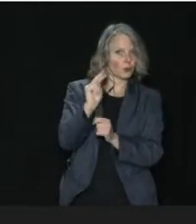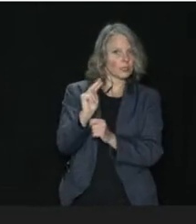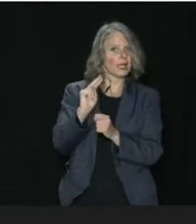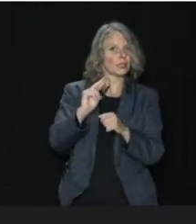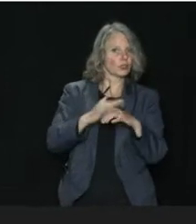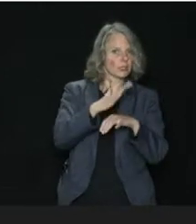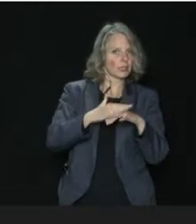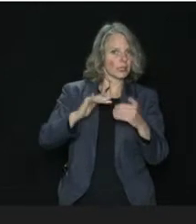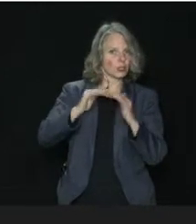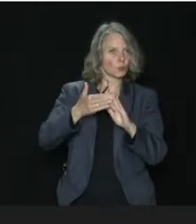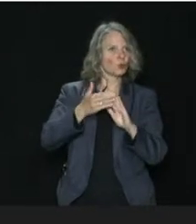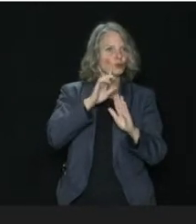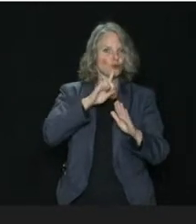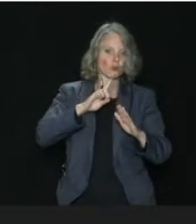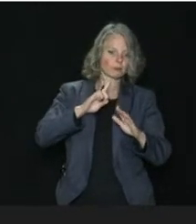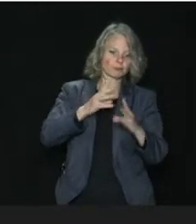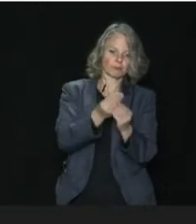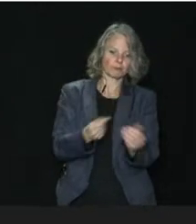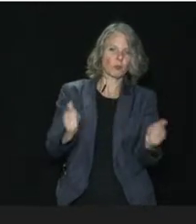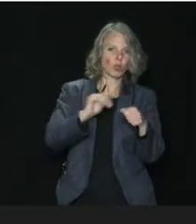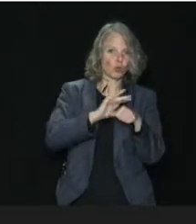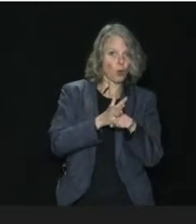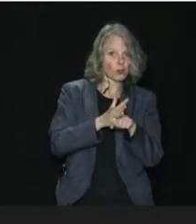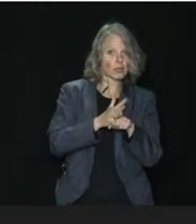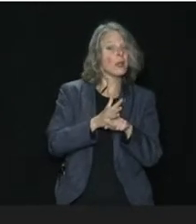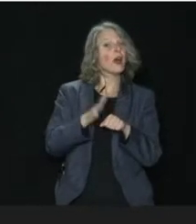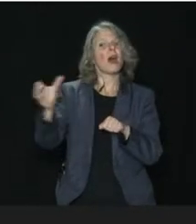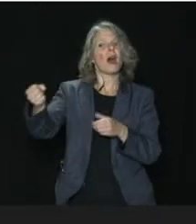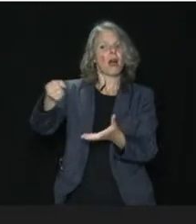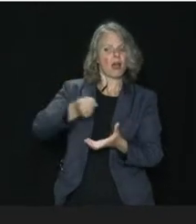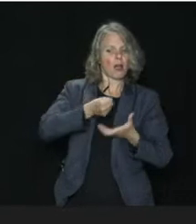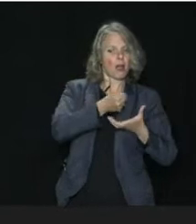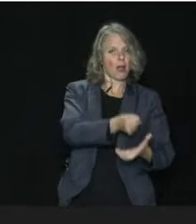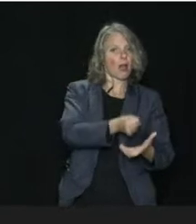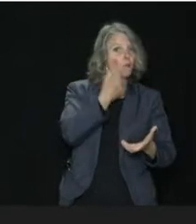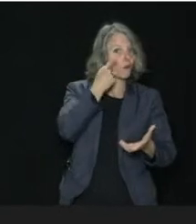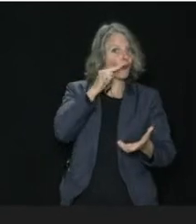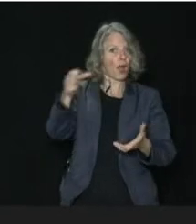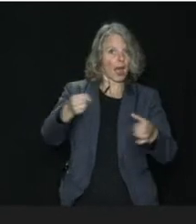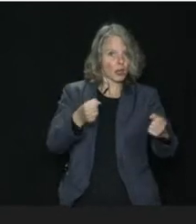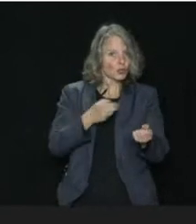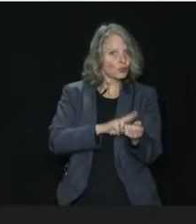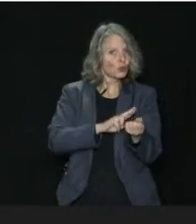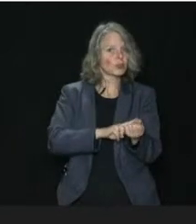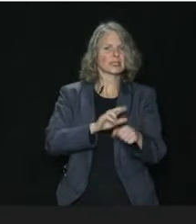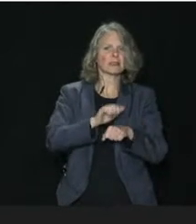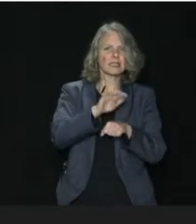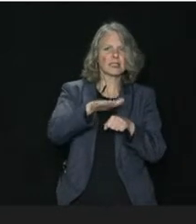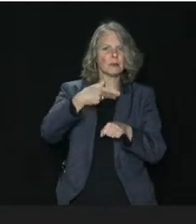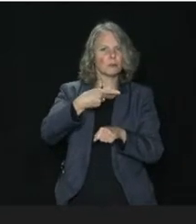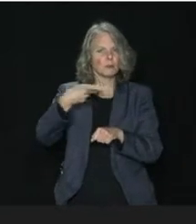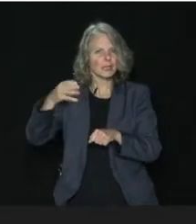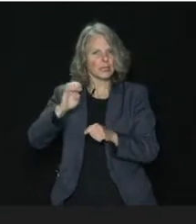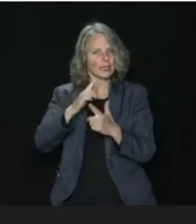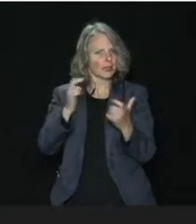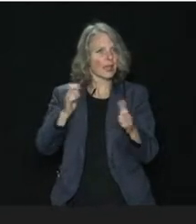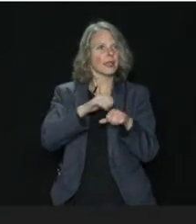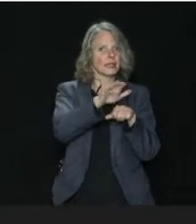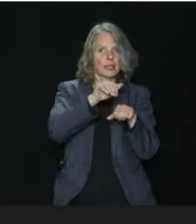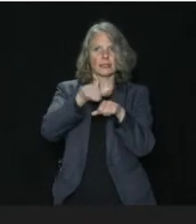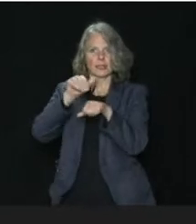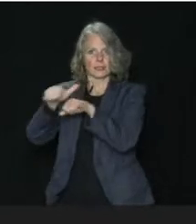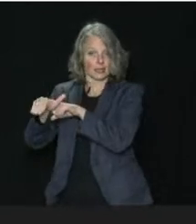will go towards everything from hiring nurses to getting PPE to the front lines. In budget